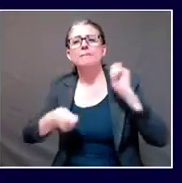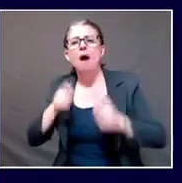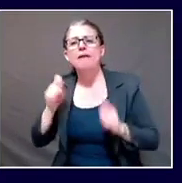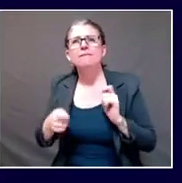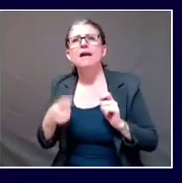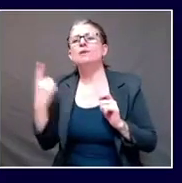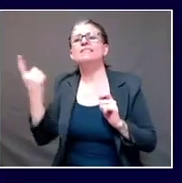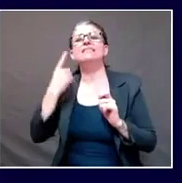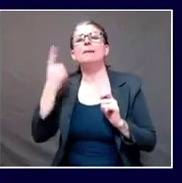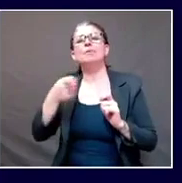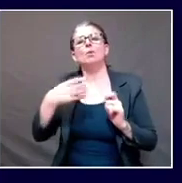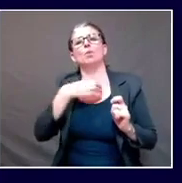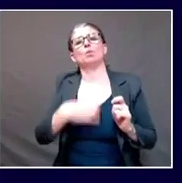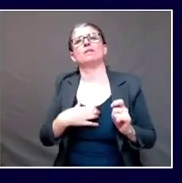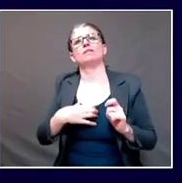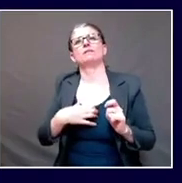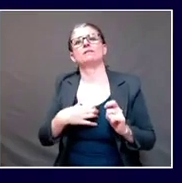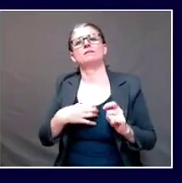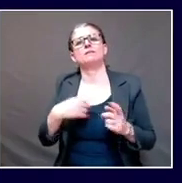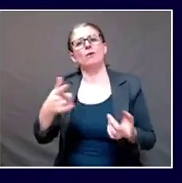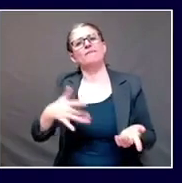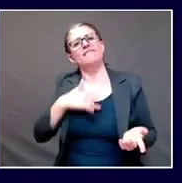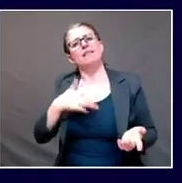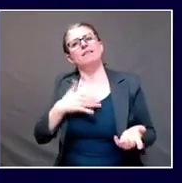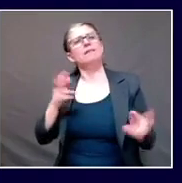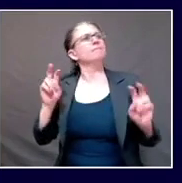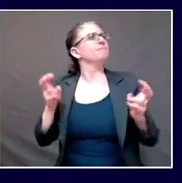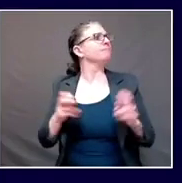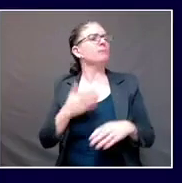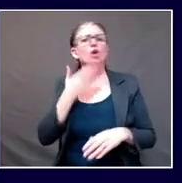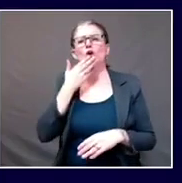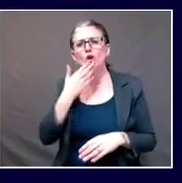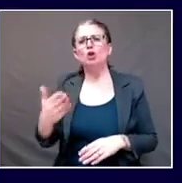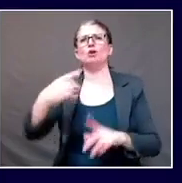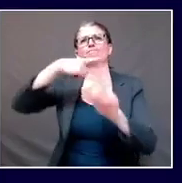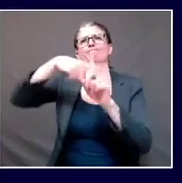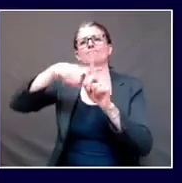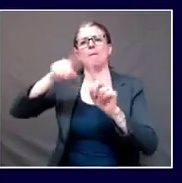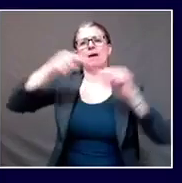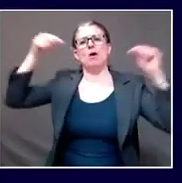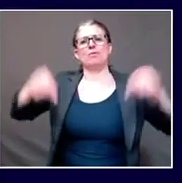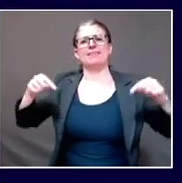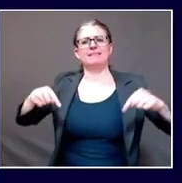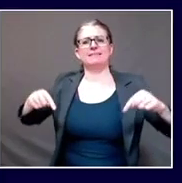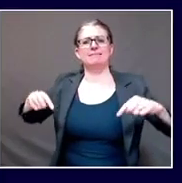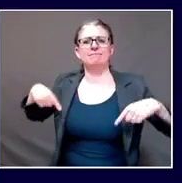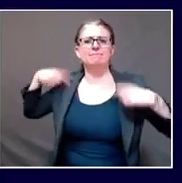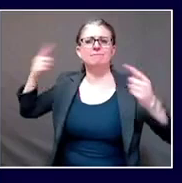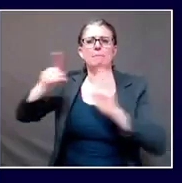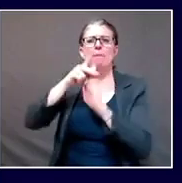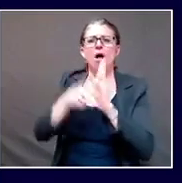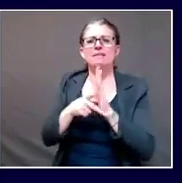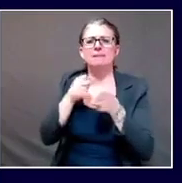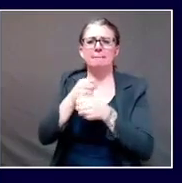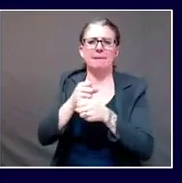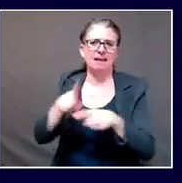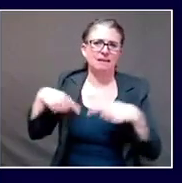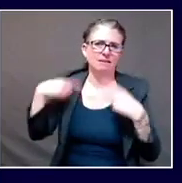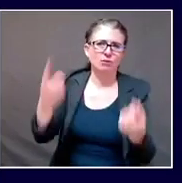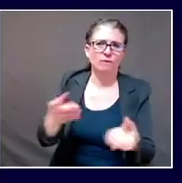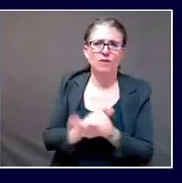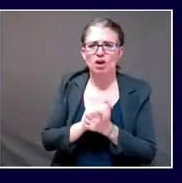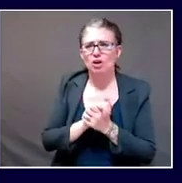in public policy during this past year. There have been a lot of bright spots, not just in public